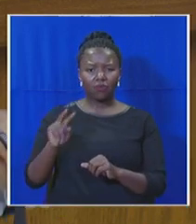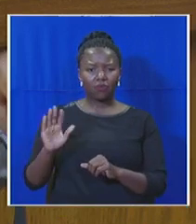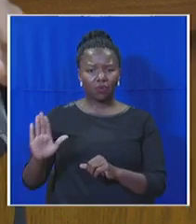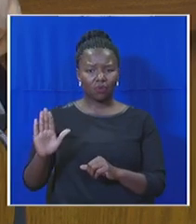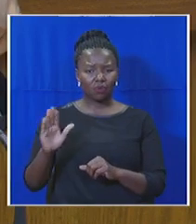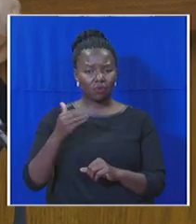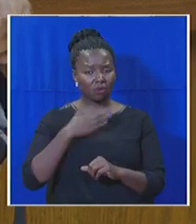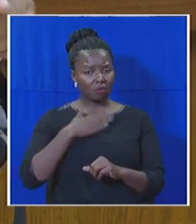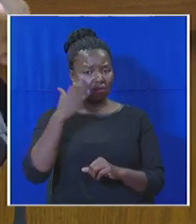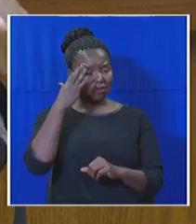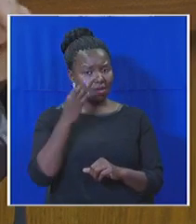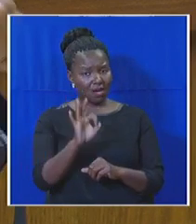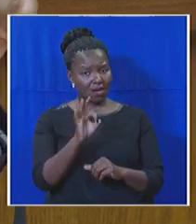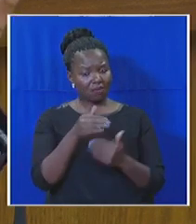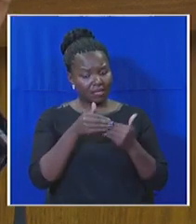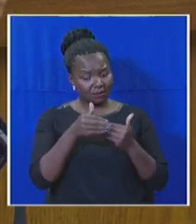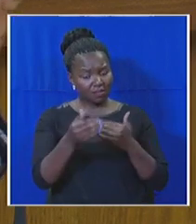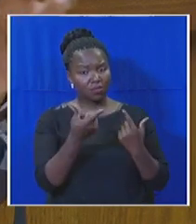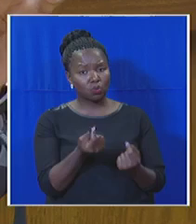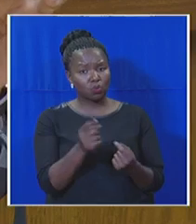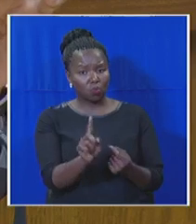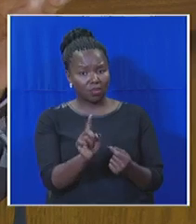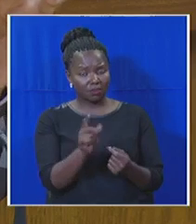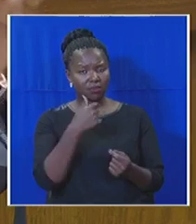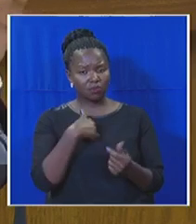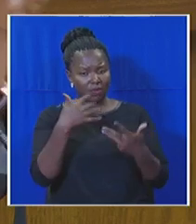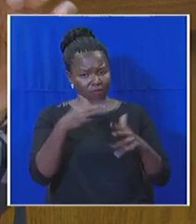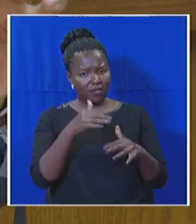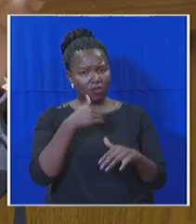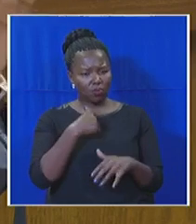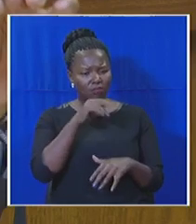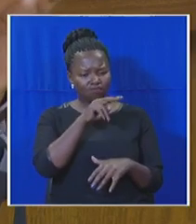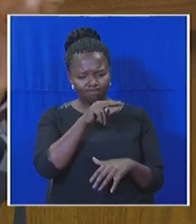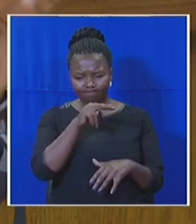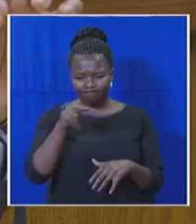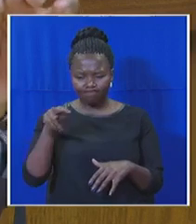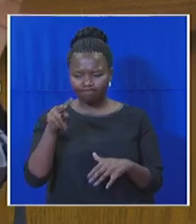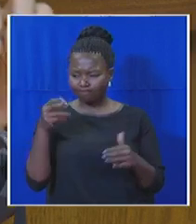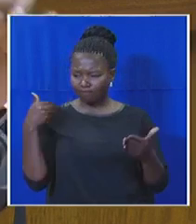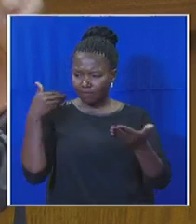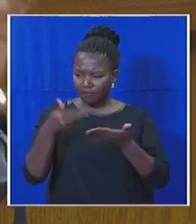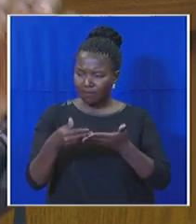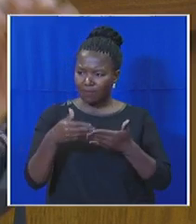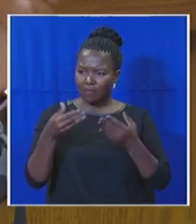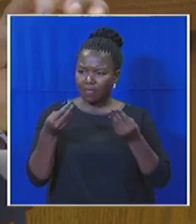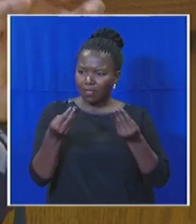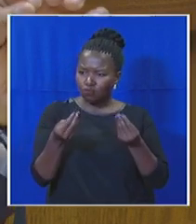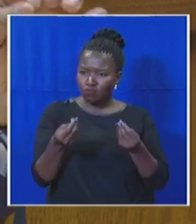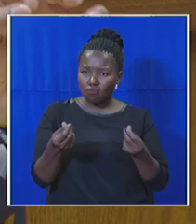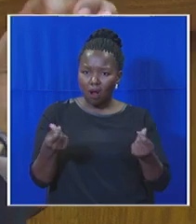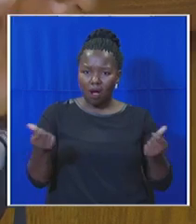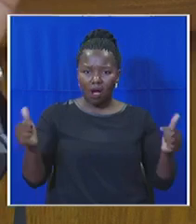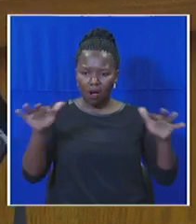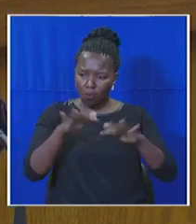done, because it has been watching and monitoring how the drought has been affecting specific